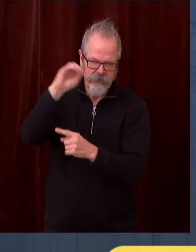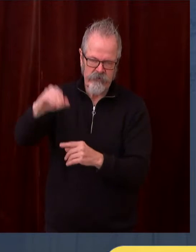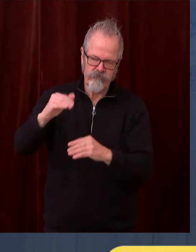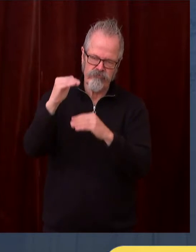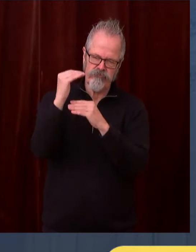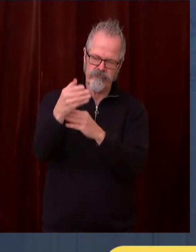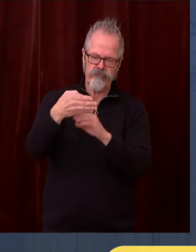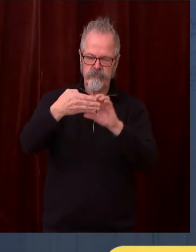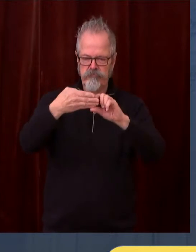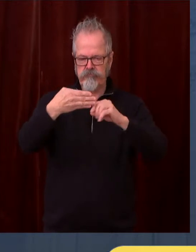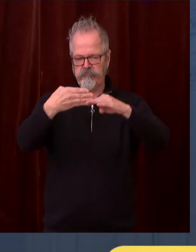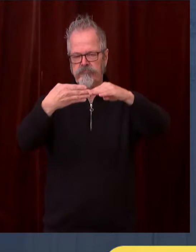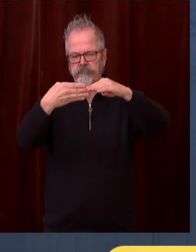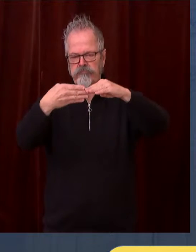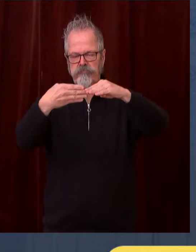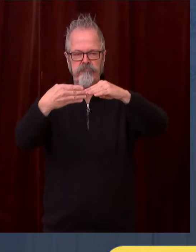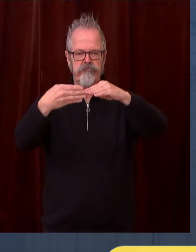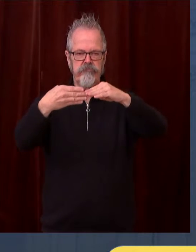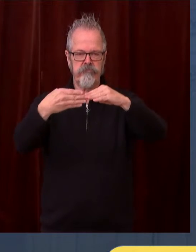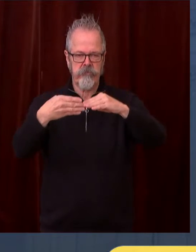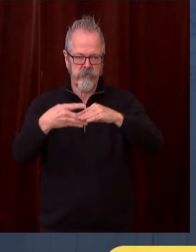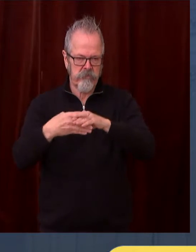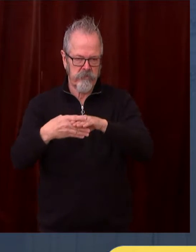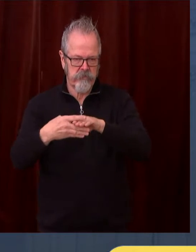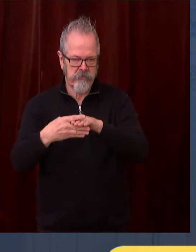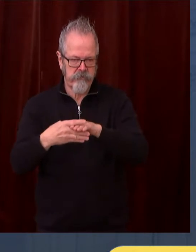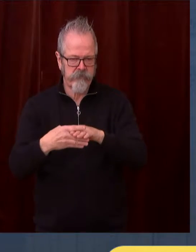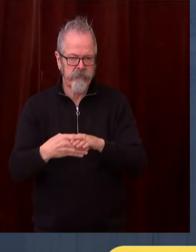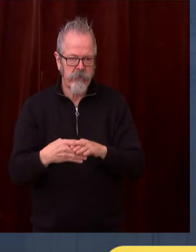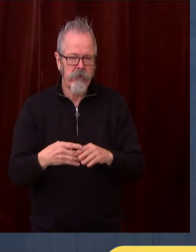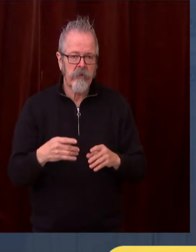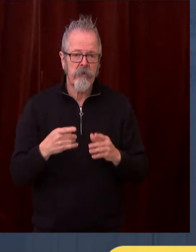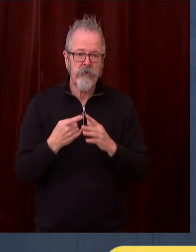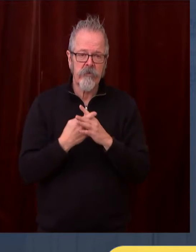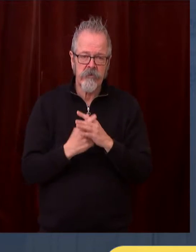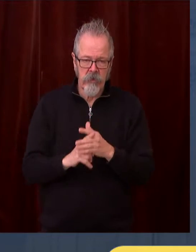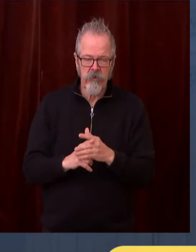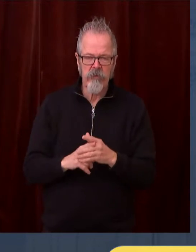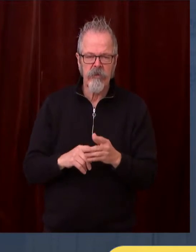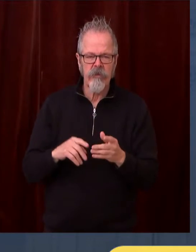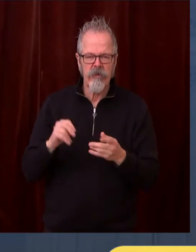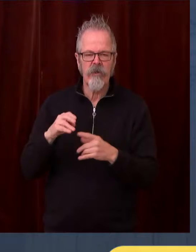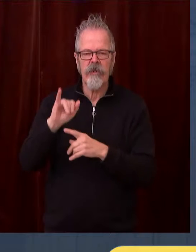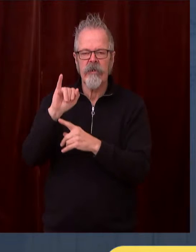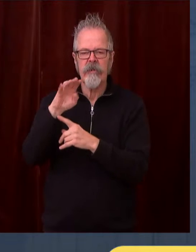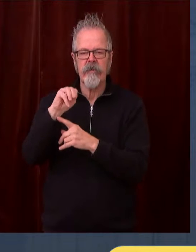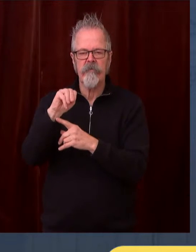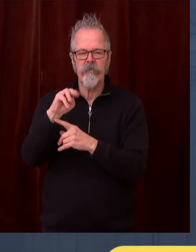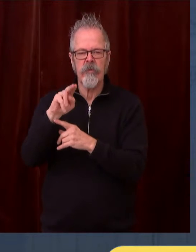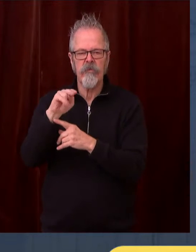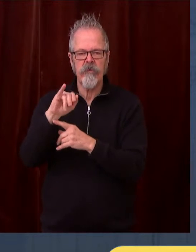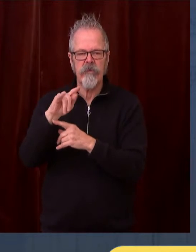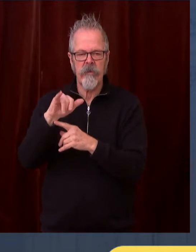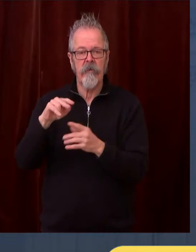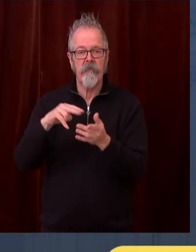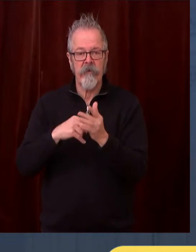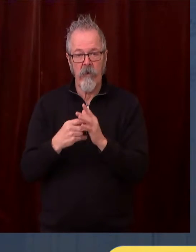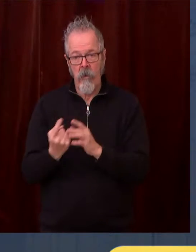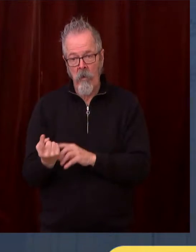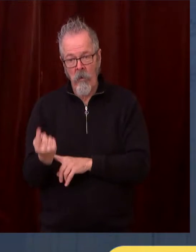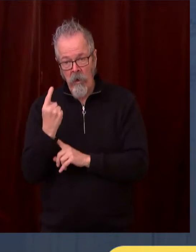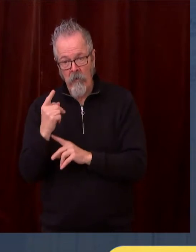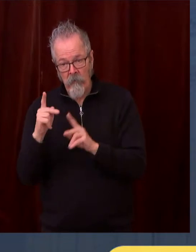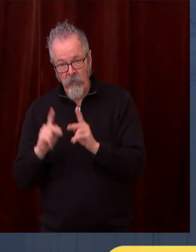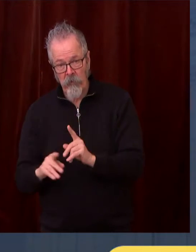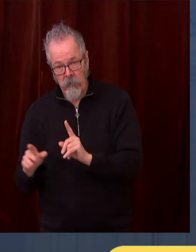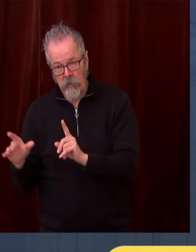immunity, which is the point which outbreaks no longer occur in a population. I think it's a little bit